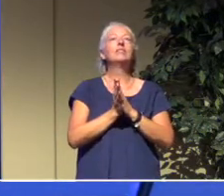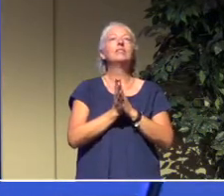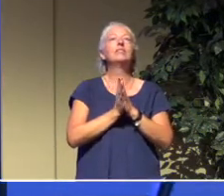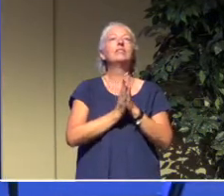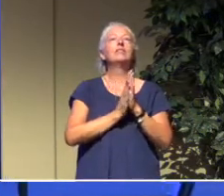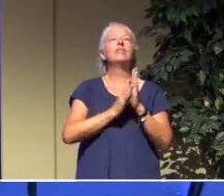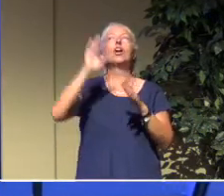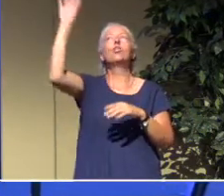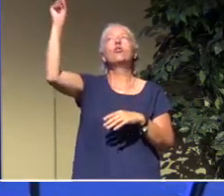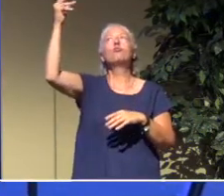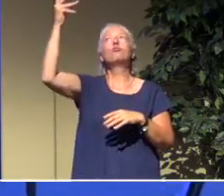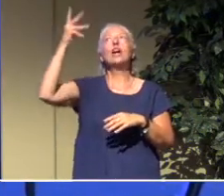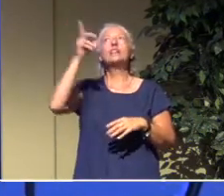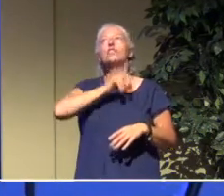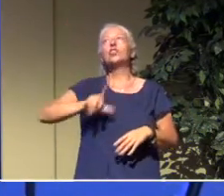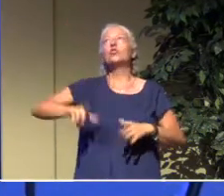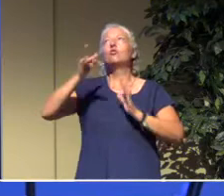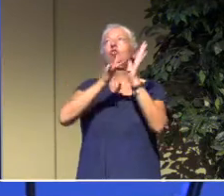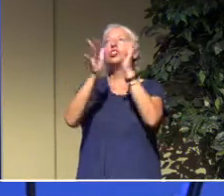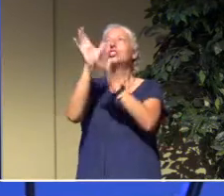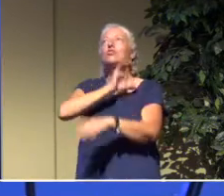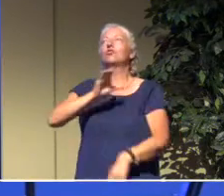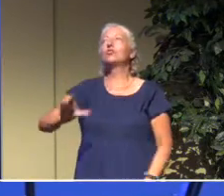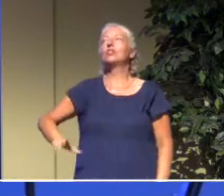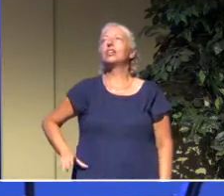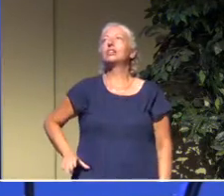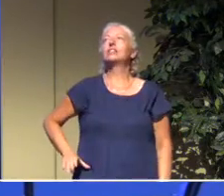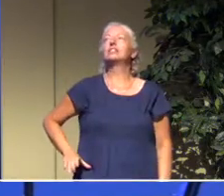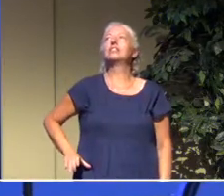May the grace of the Lord Jesus Christ,